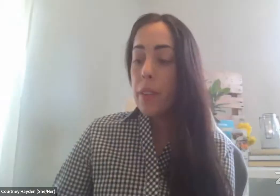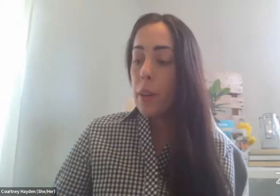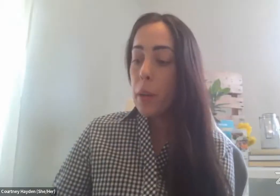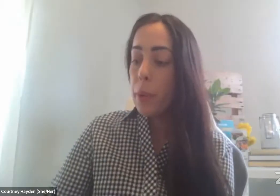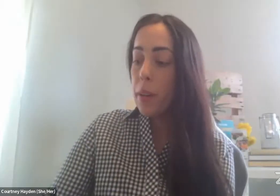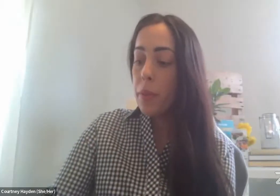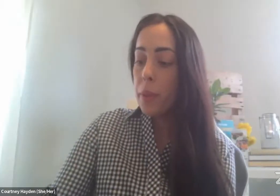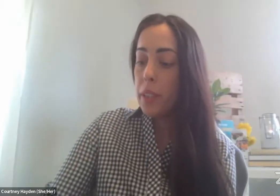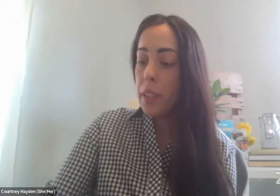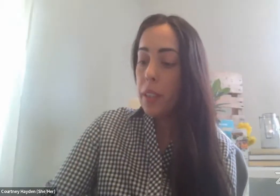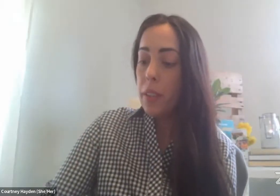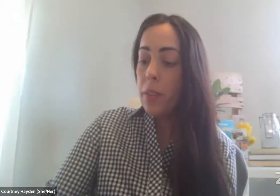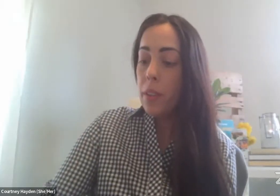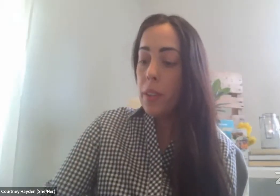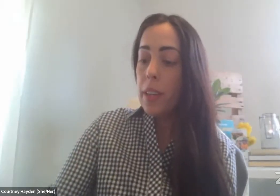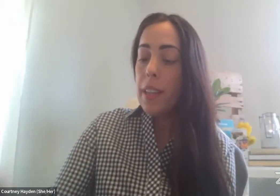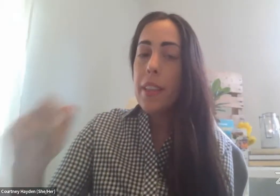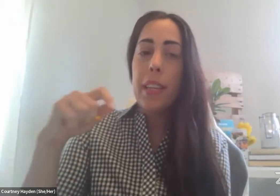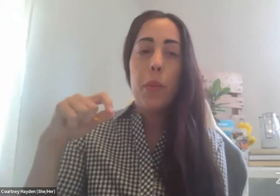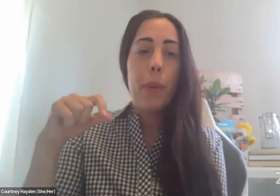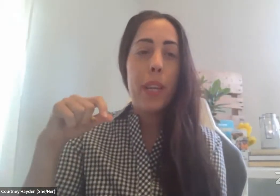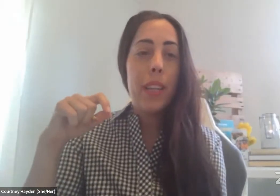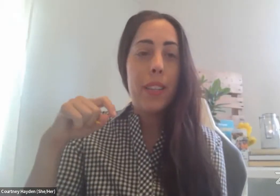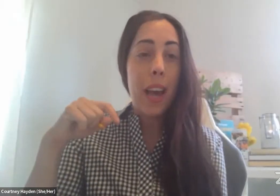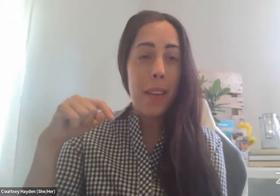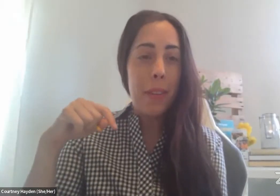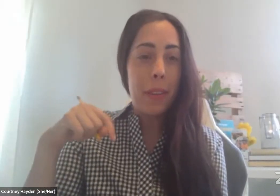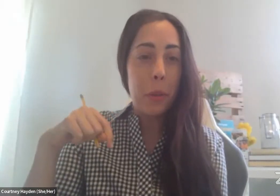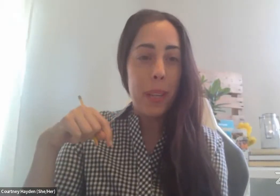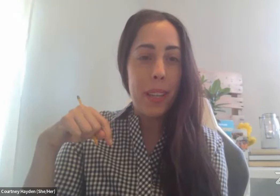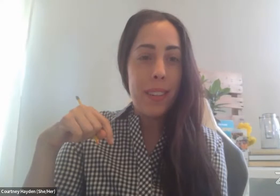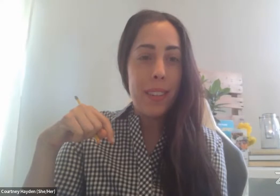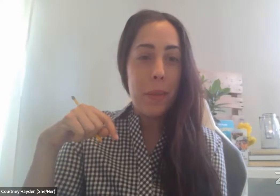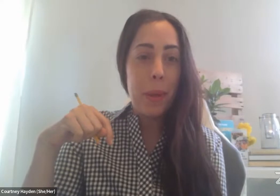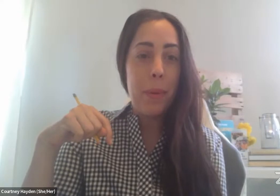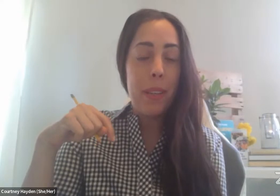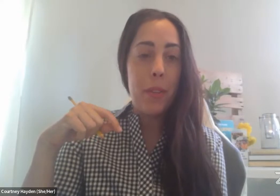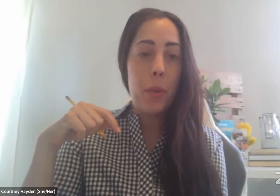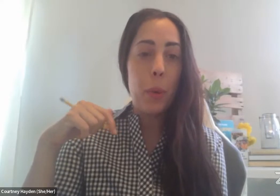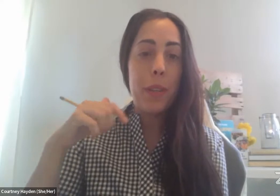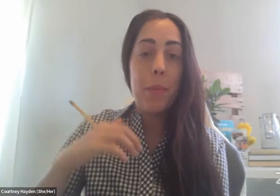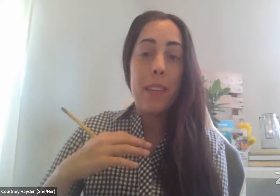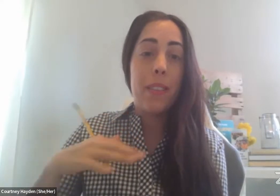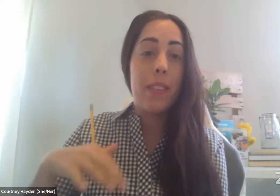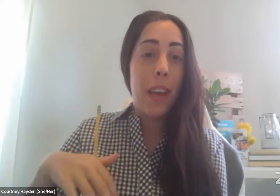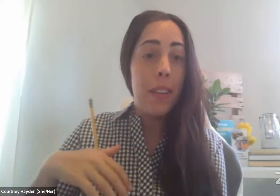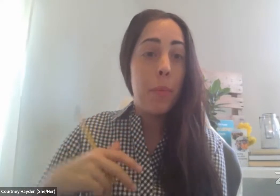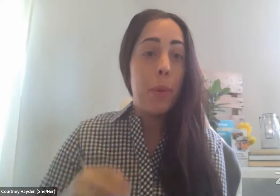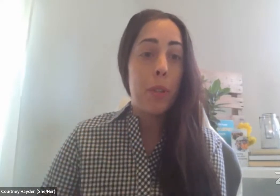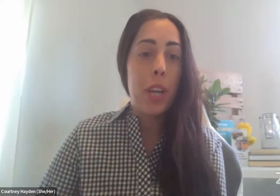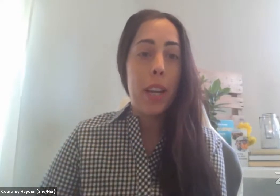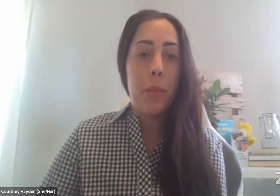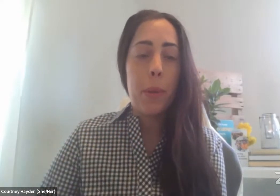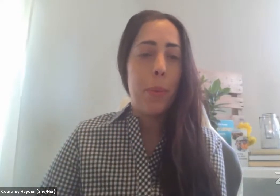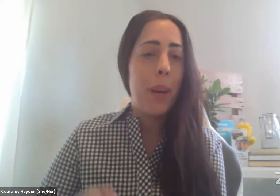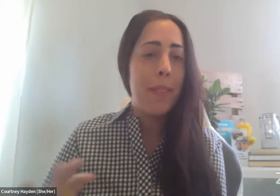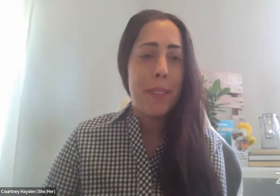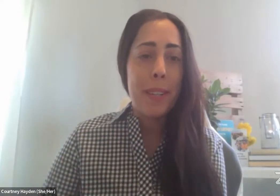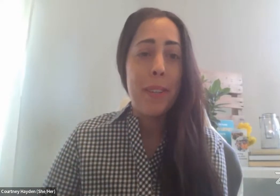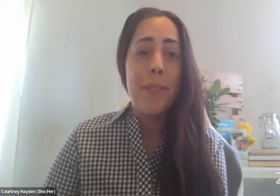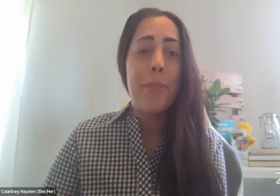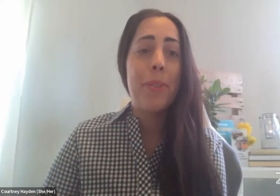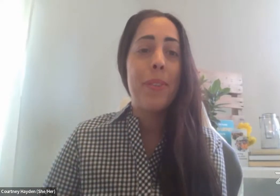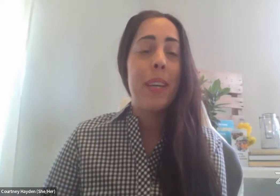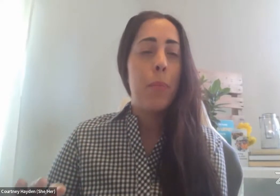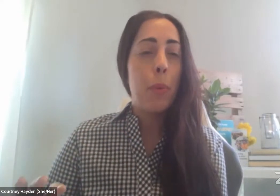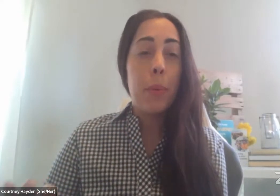That's incredibly helpful. Thank you. And then can we dive a little bit maybe into what's being said when we're chatting with people, obviously